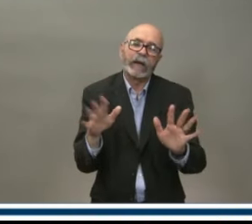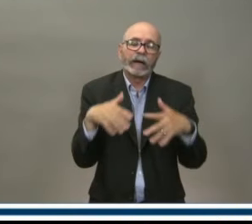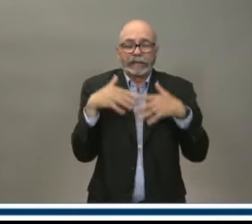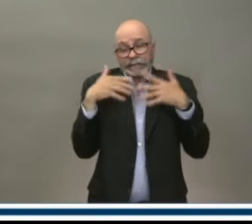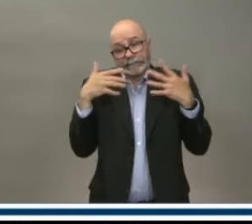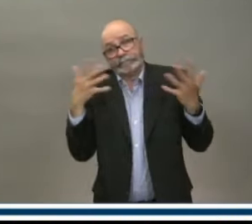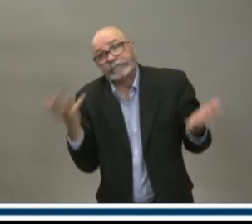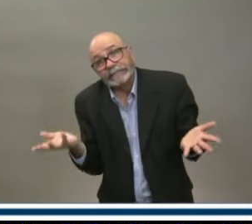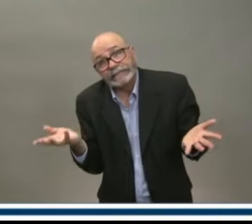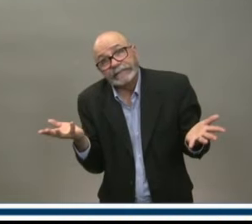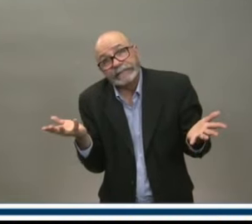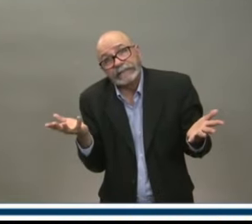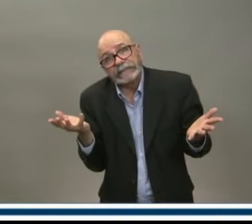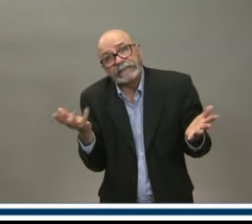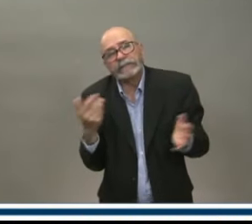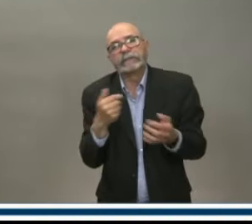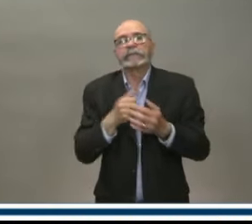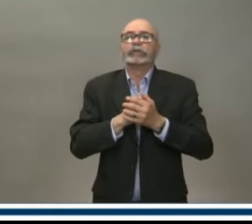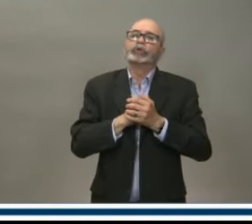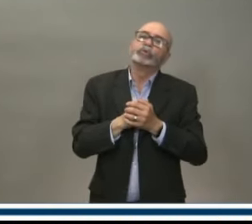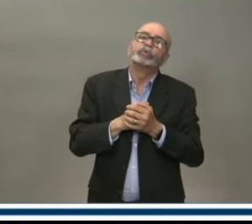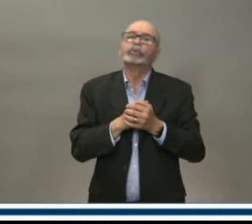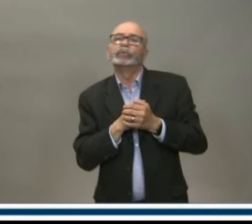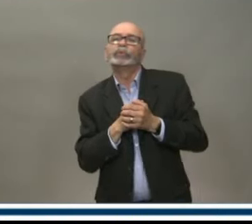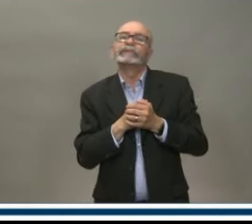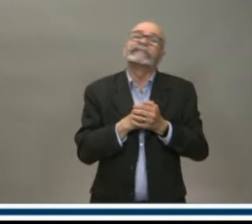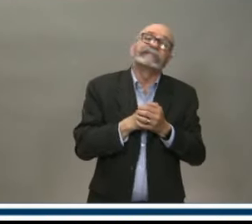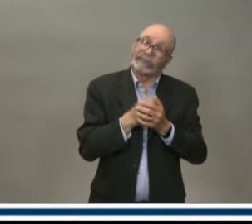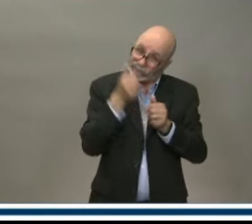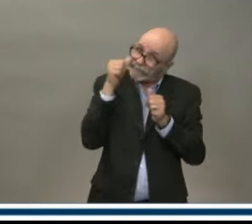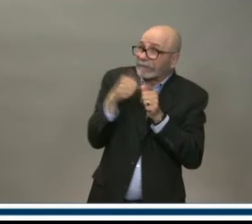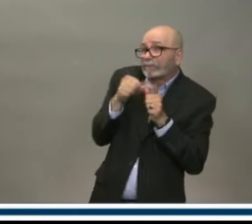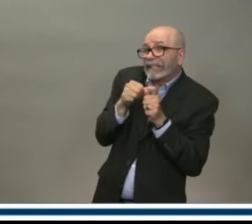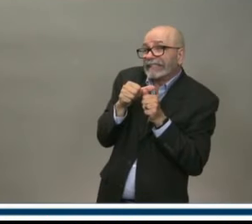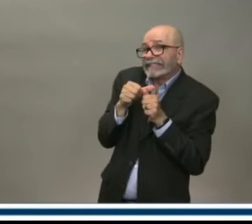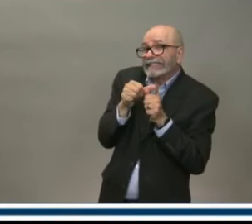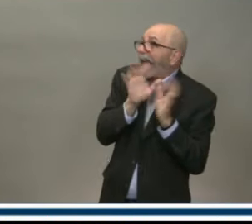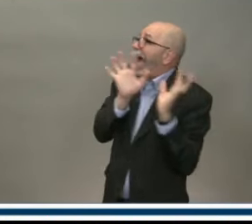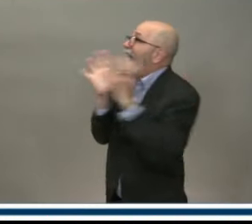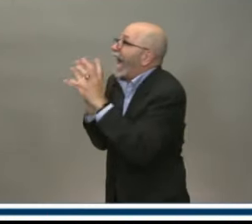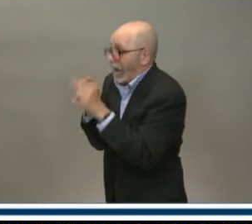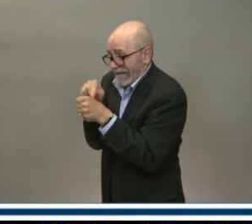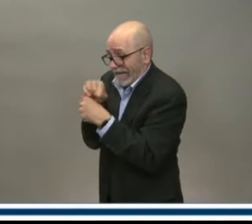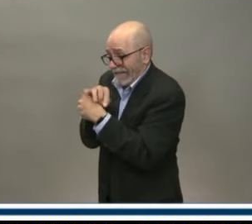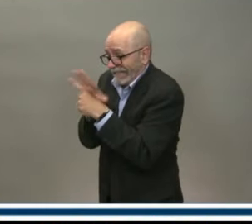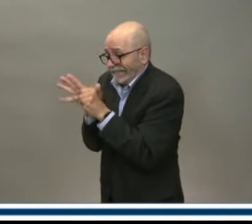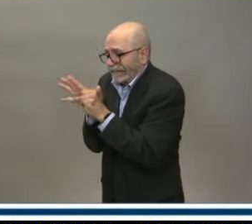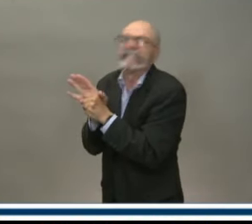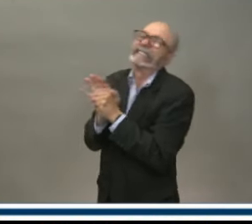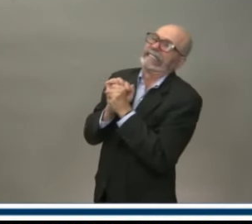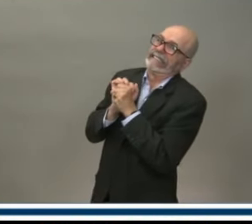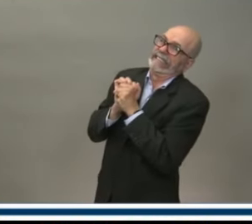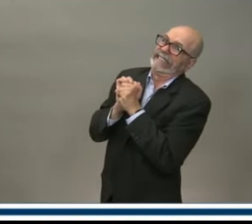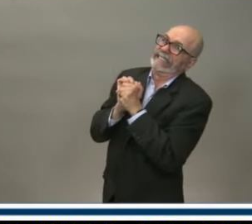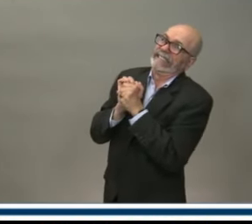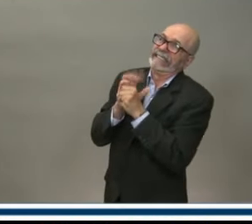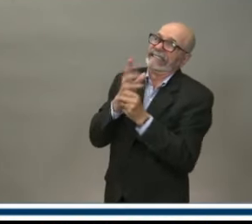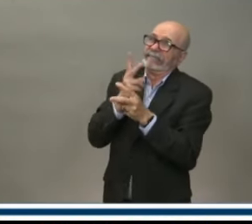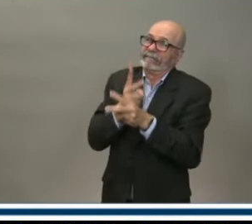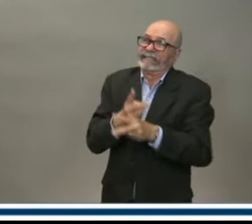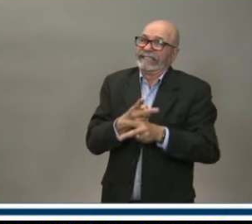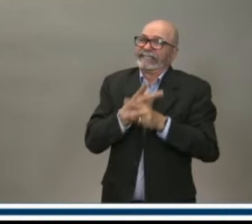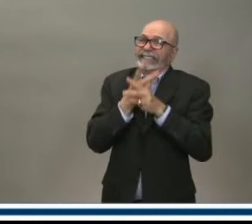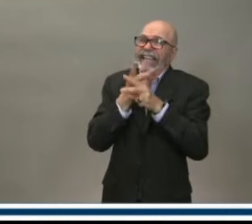However, we are also dealing with COVID-19, so I'm renewing my call to ask Nova Scotians to please find